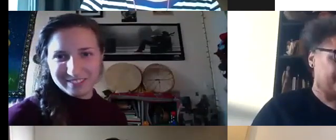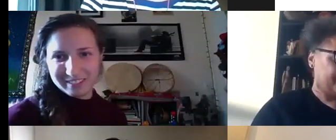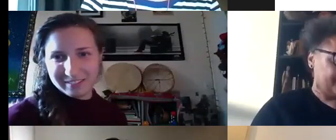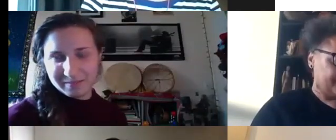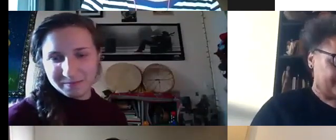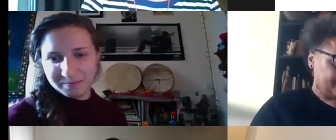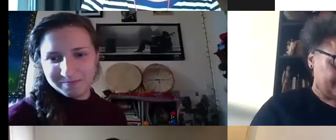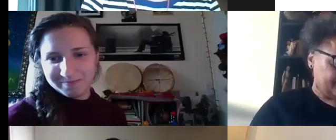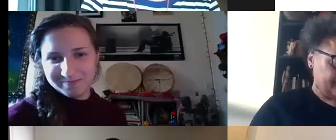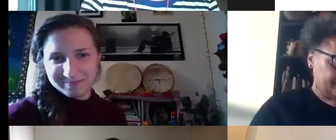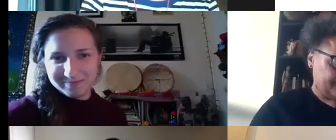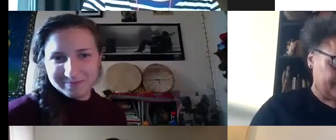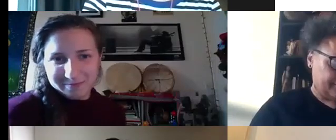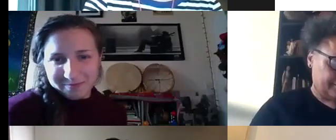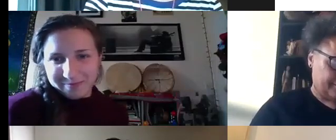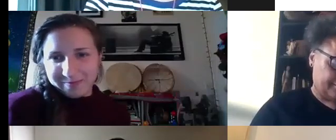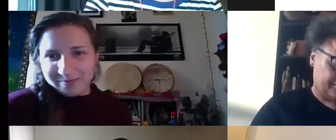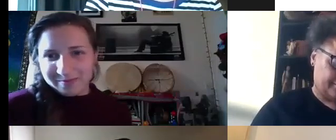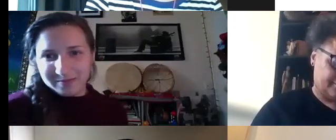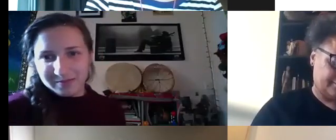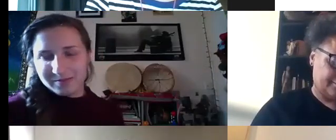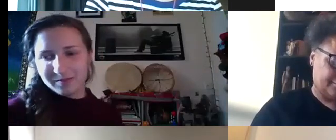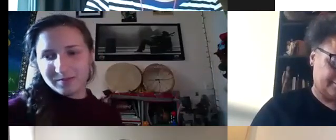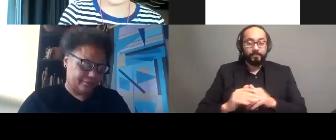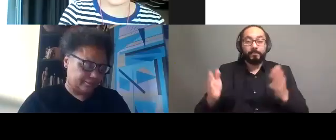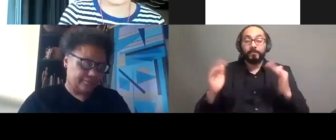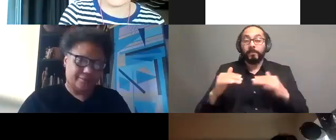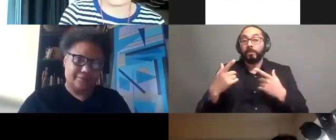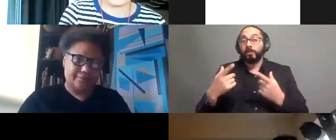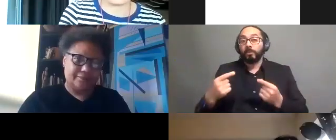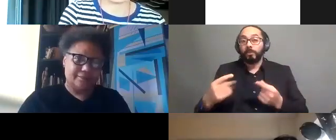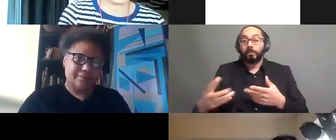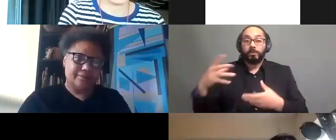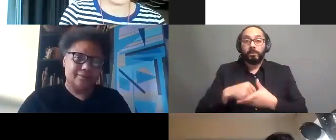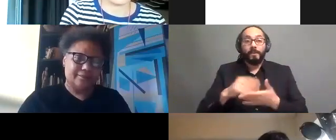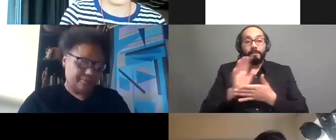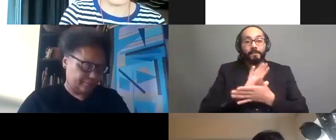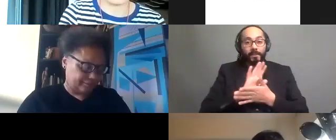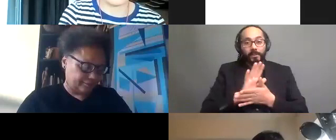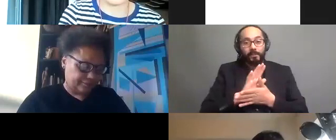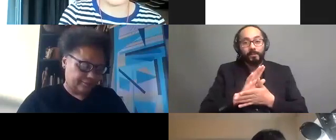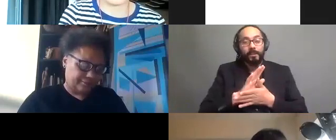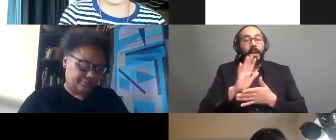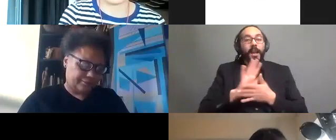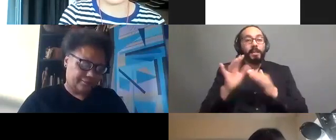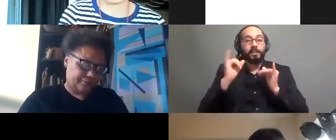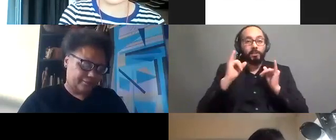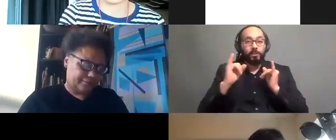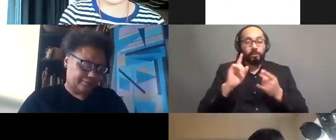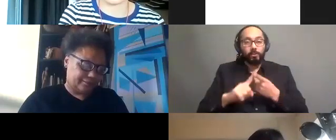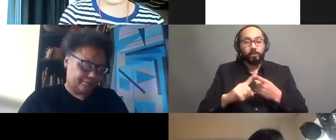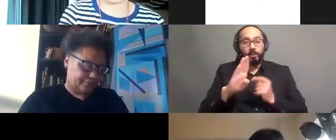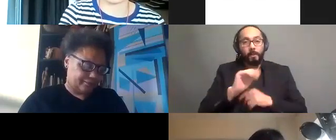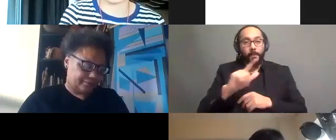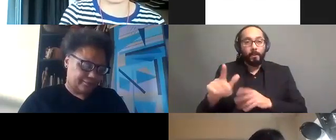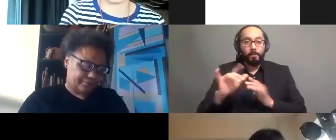Tolerance of Uncertainty is an installation that combines a single channel video, instruction to the ball measure and the ball in a fictional